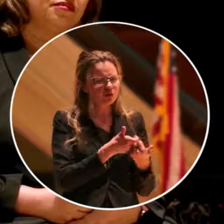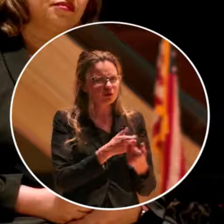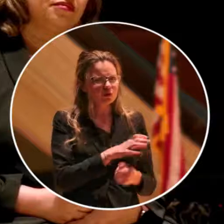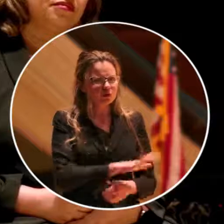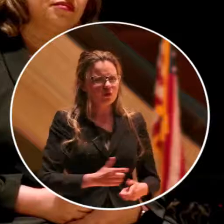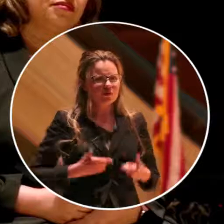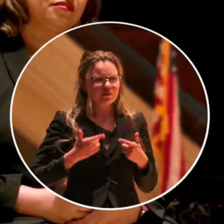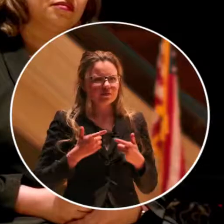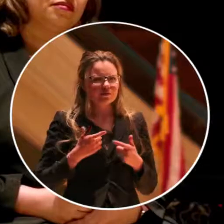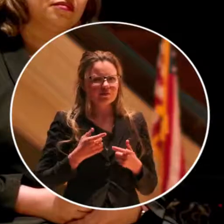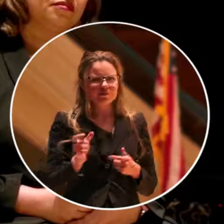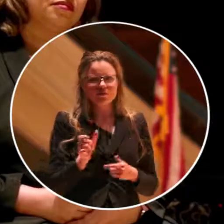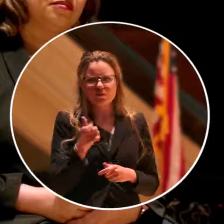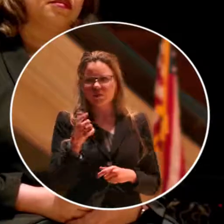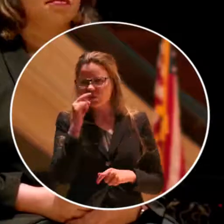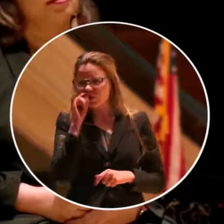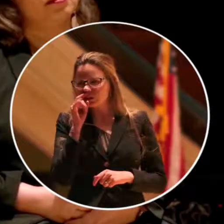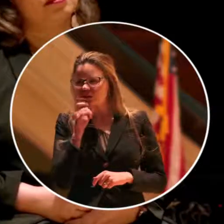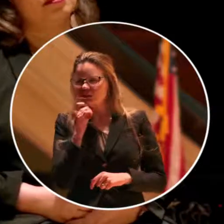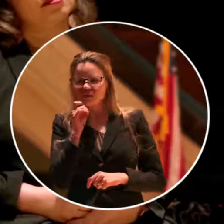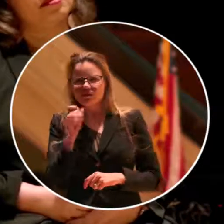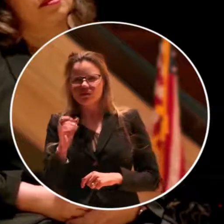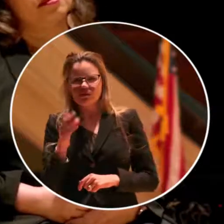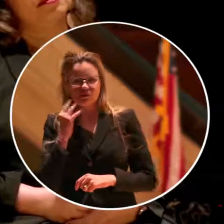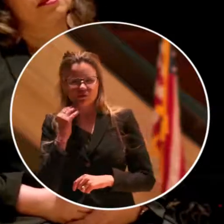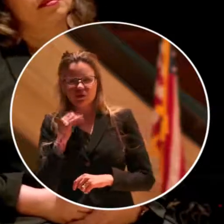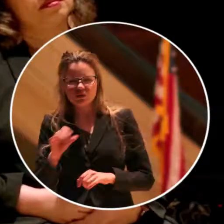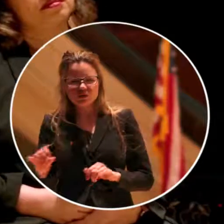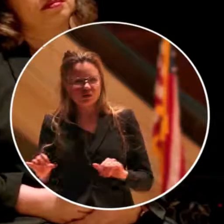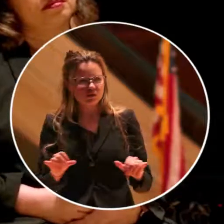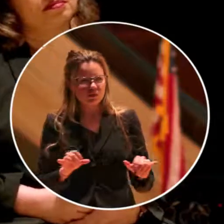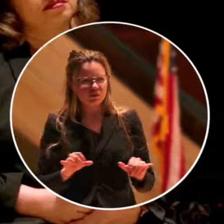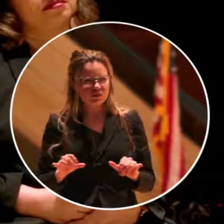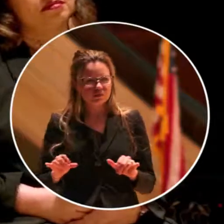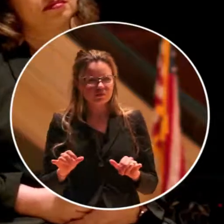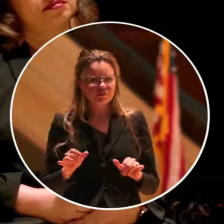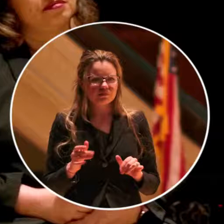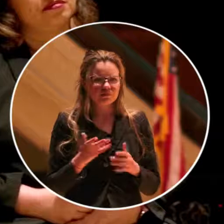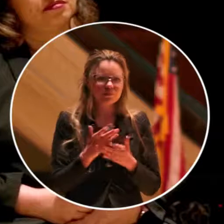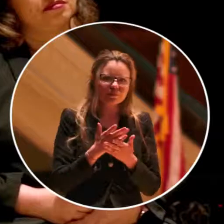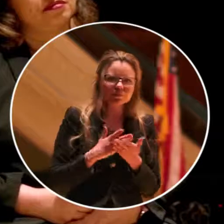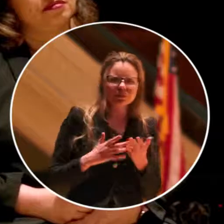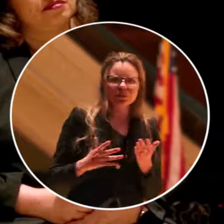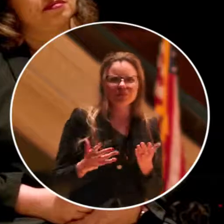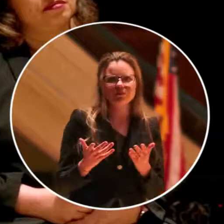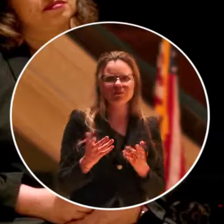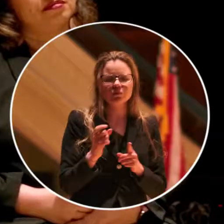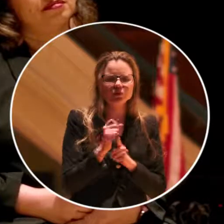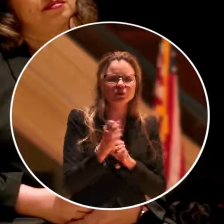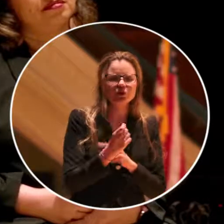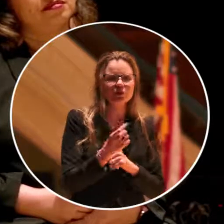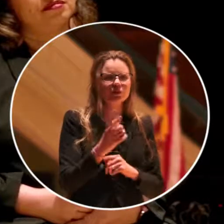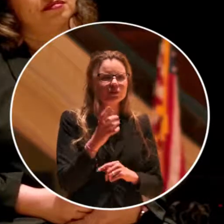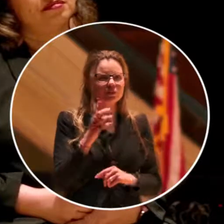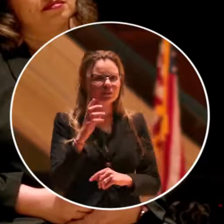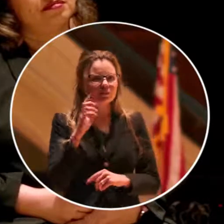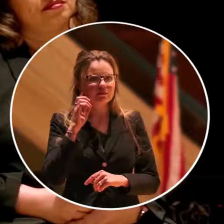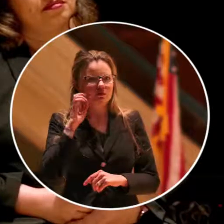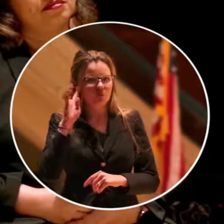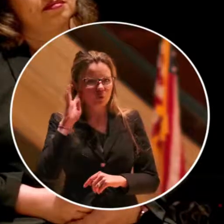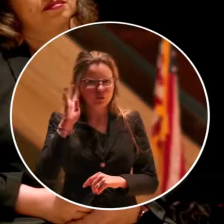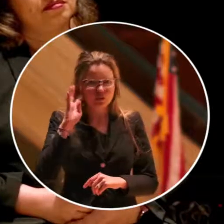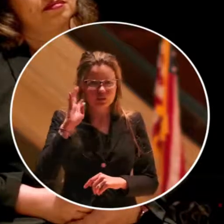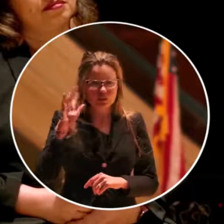other kiddos her age did not. Some are that she doesn't like loud noises or specific